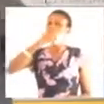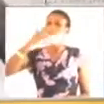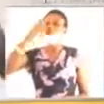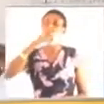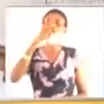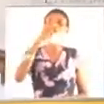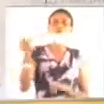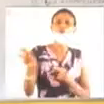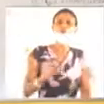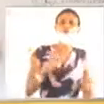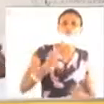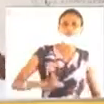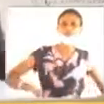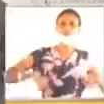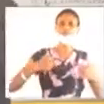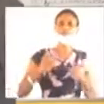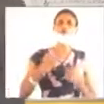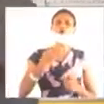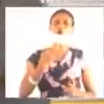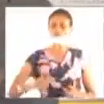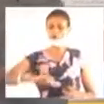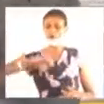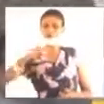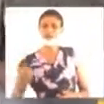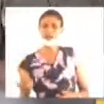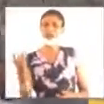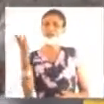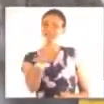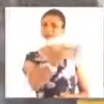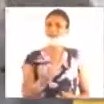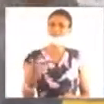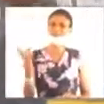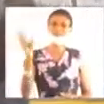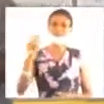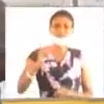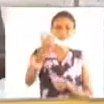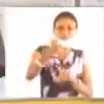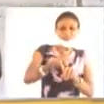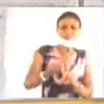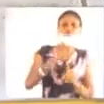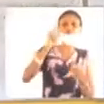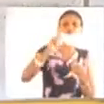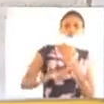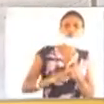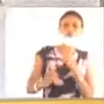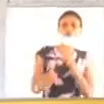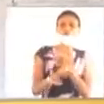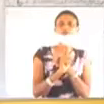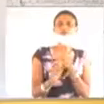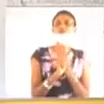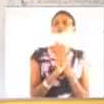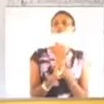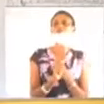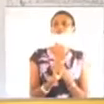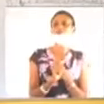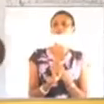Imagine somebody who is your driver is already drunk. I don't know where he's going to take you to. He's